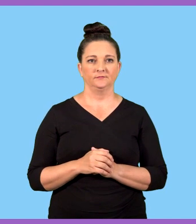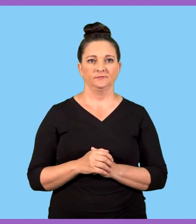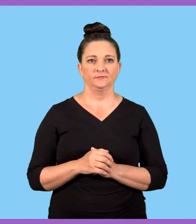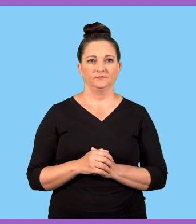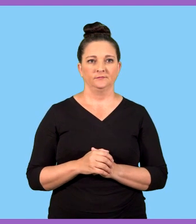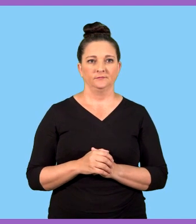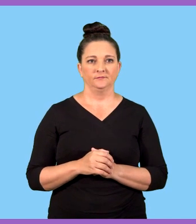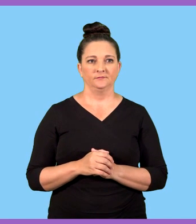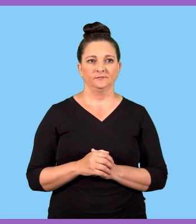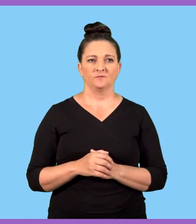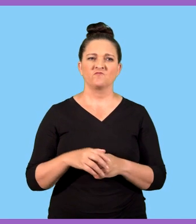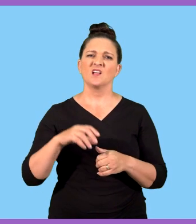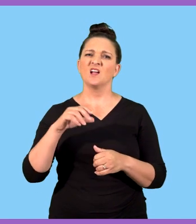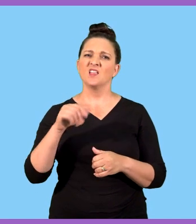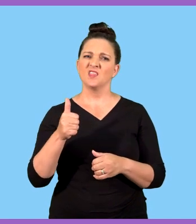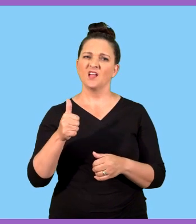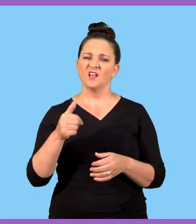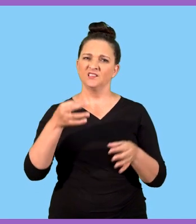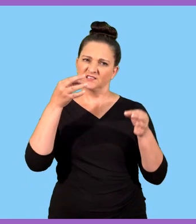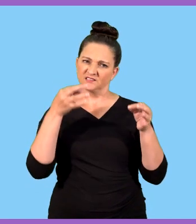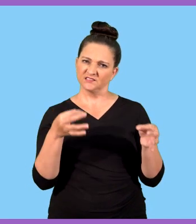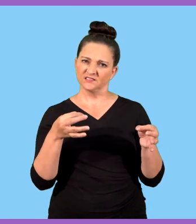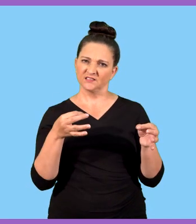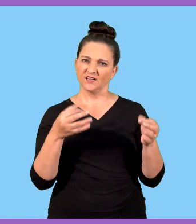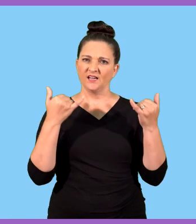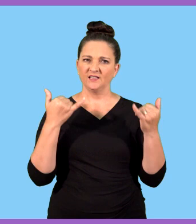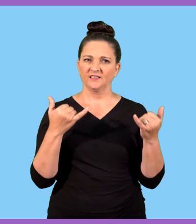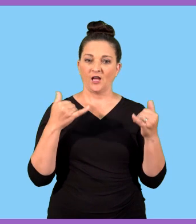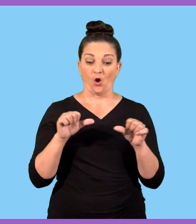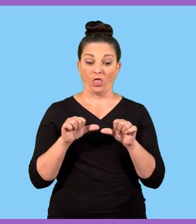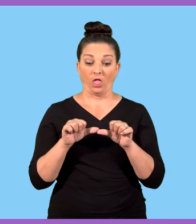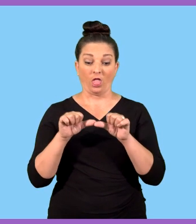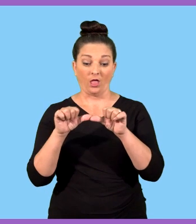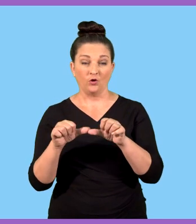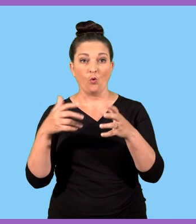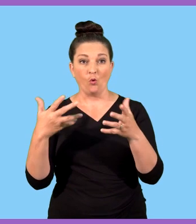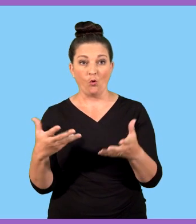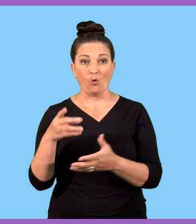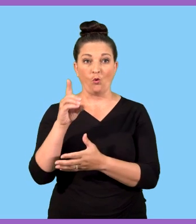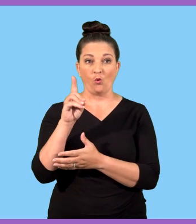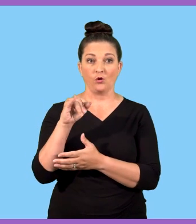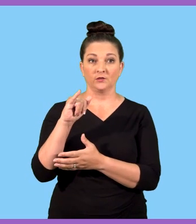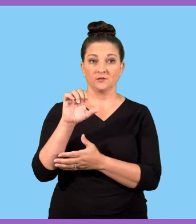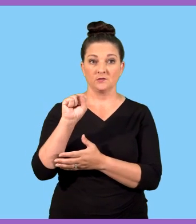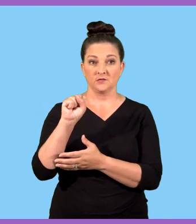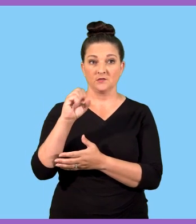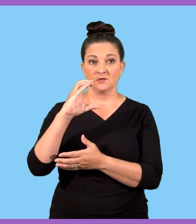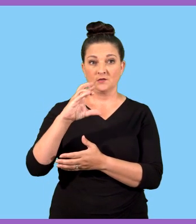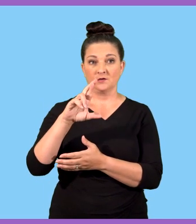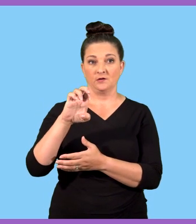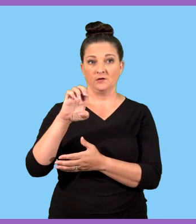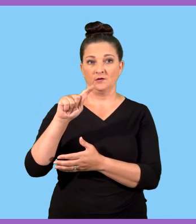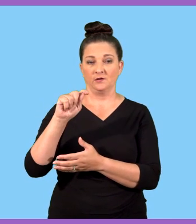C-A-L, there we go. Then we can decide whether it's discrete or continuous. And in this case, definitely